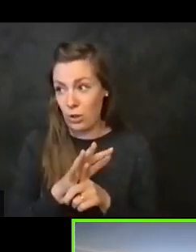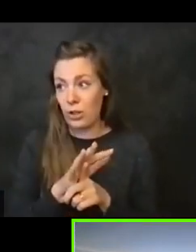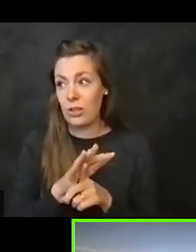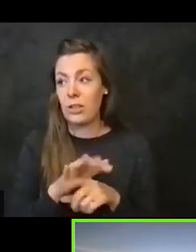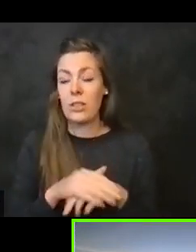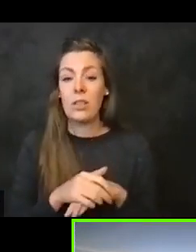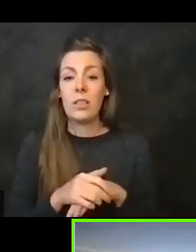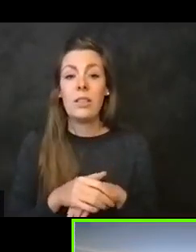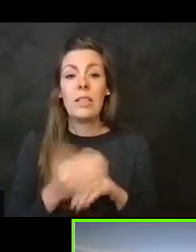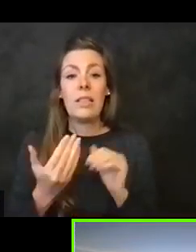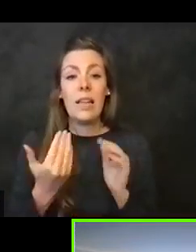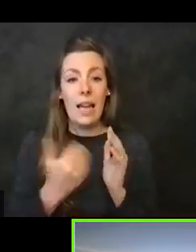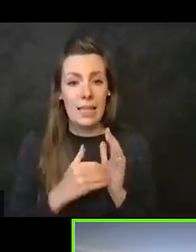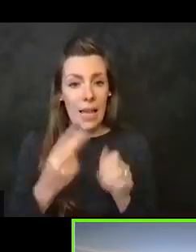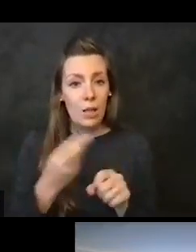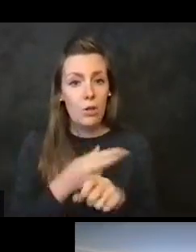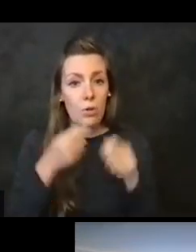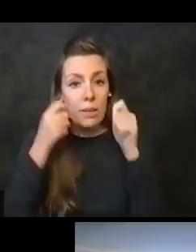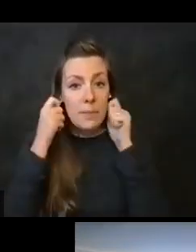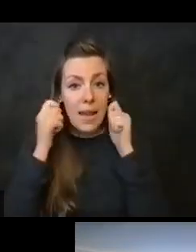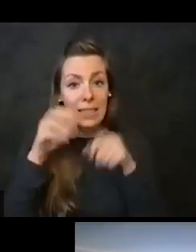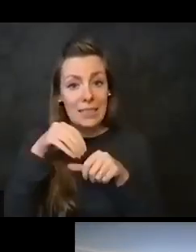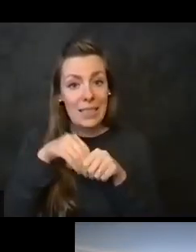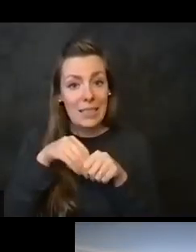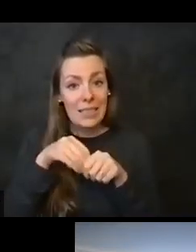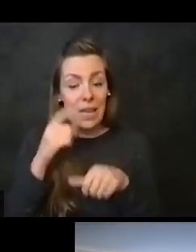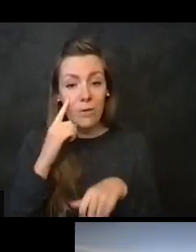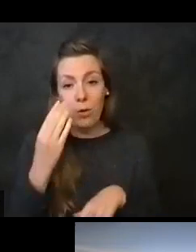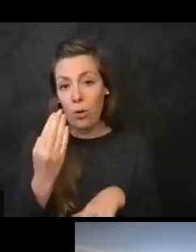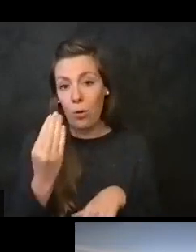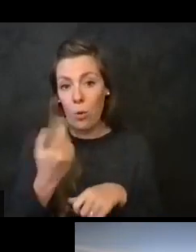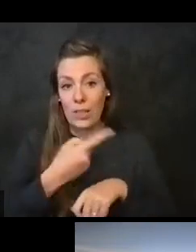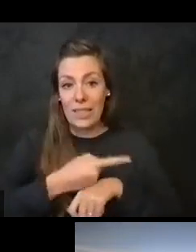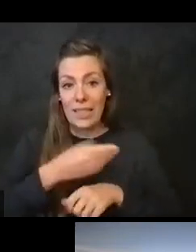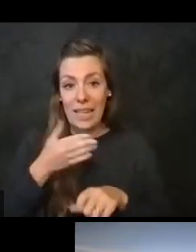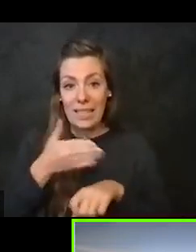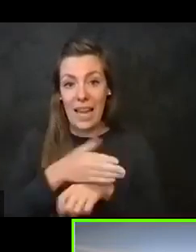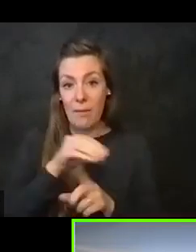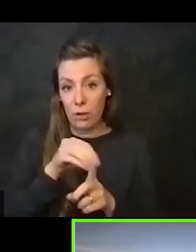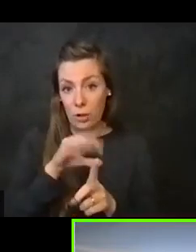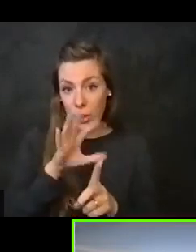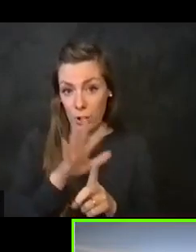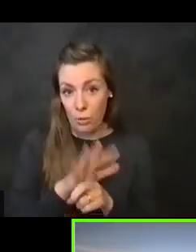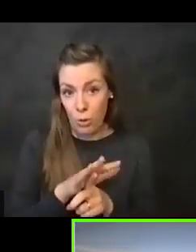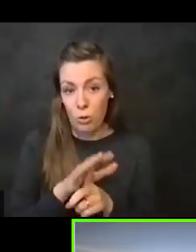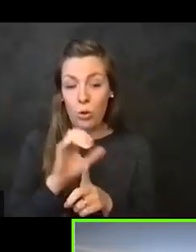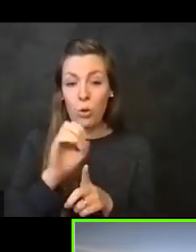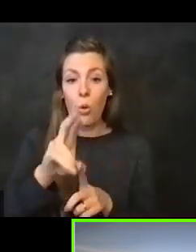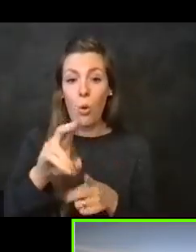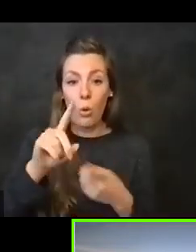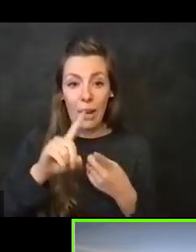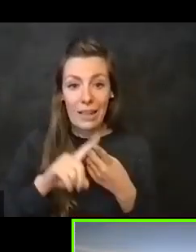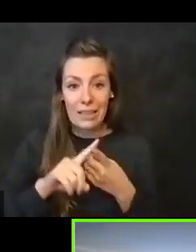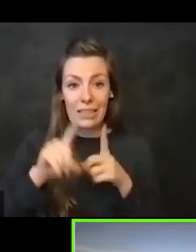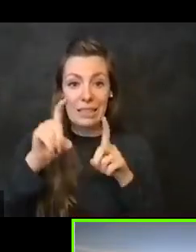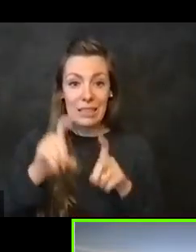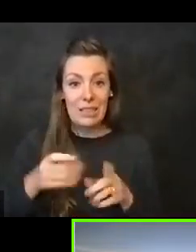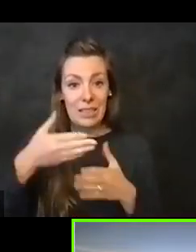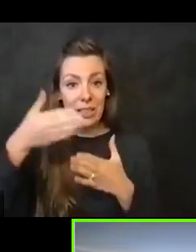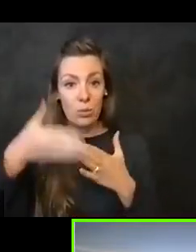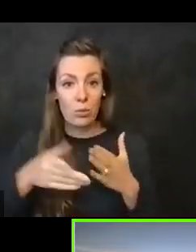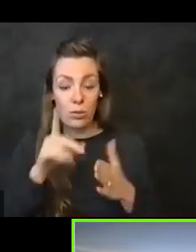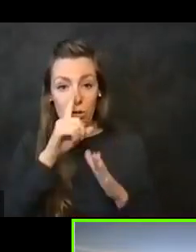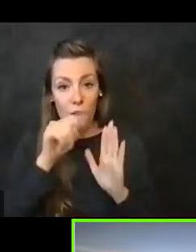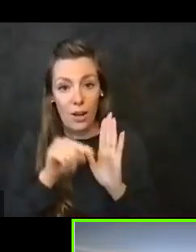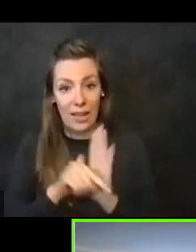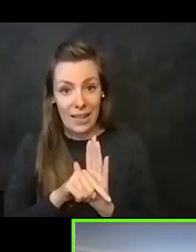wear a mask indoors in public for 14 days following exposure or until their test result is negative. Now, if